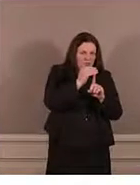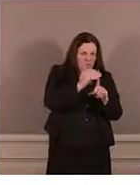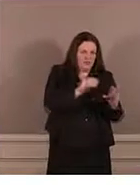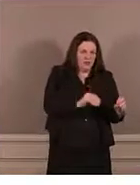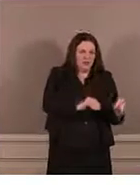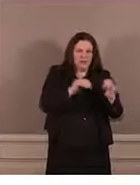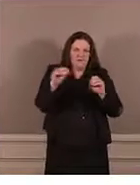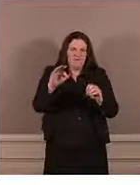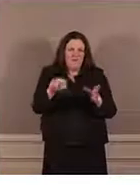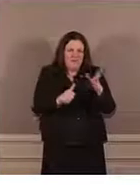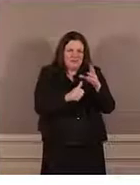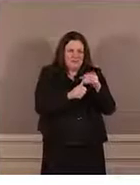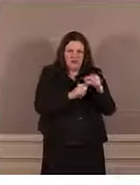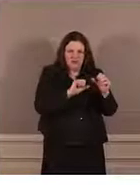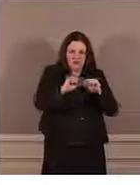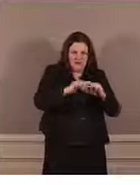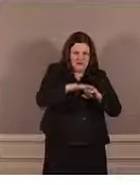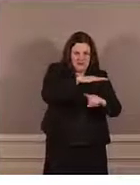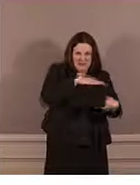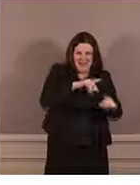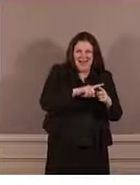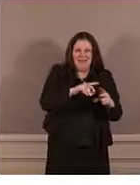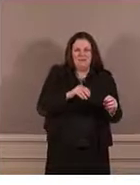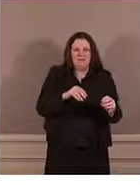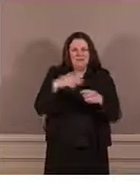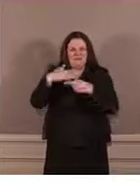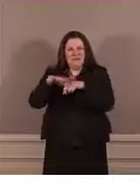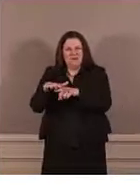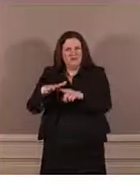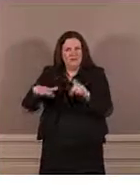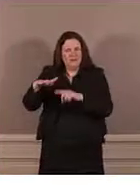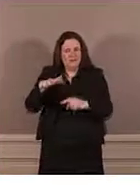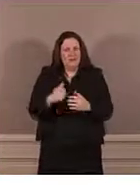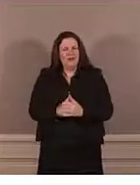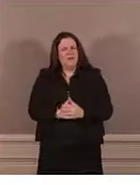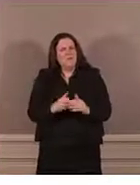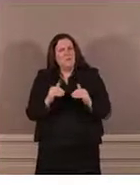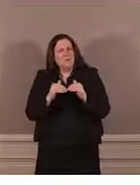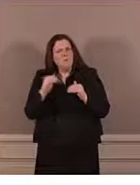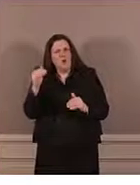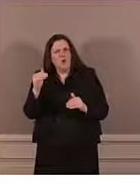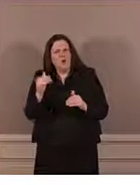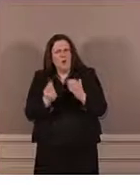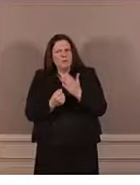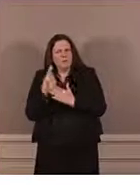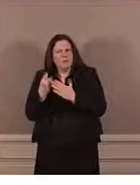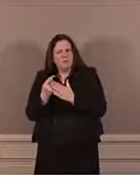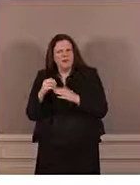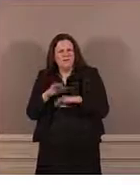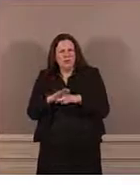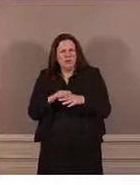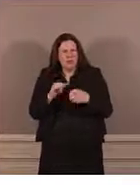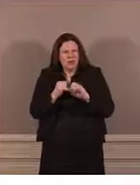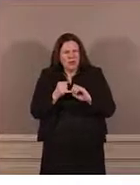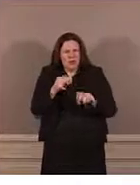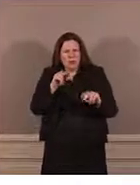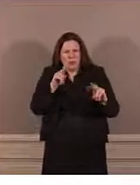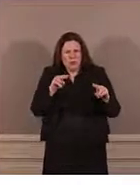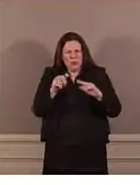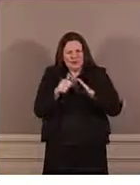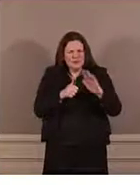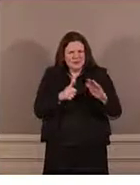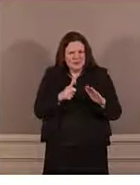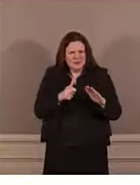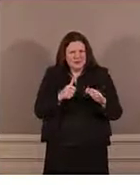and mainstream services, and evidence of more opportunity for service users to try new experiences on an ongoing